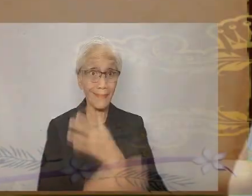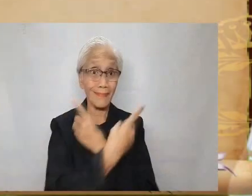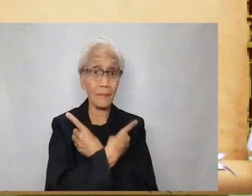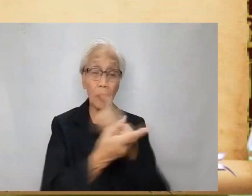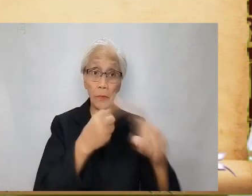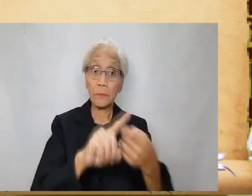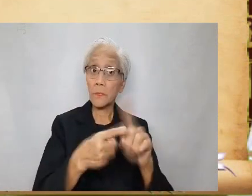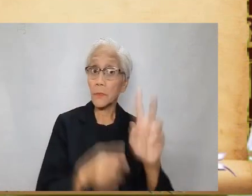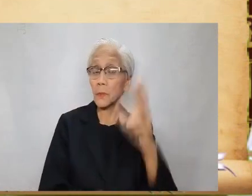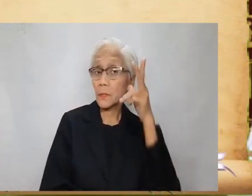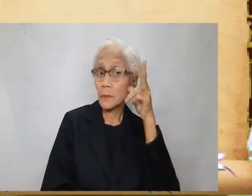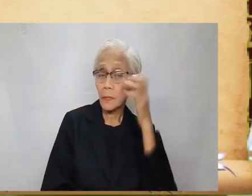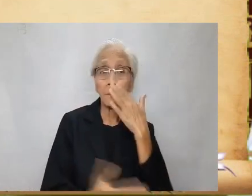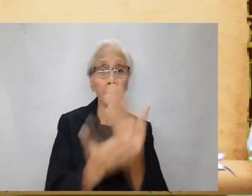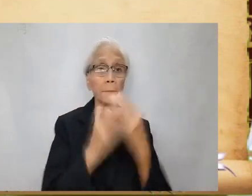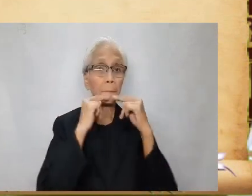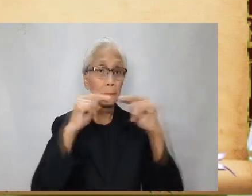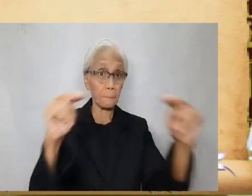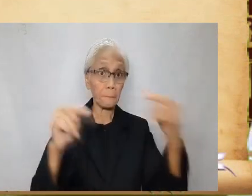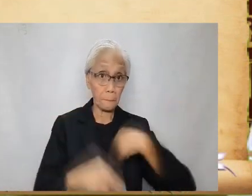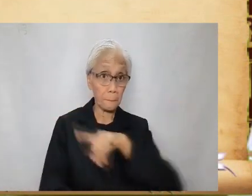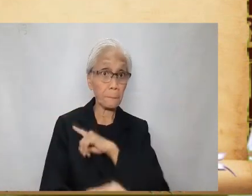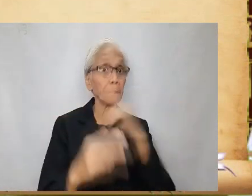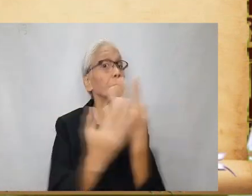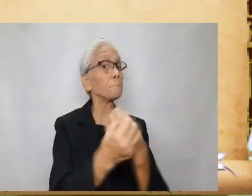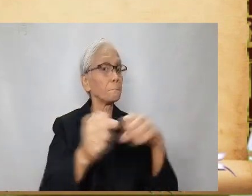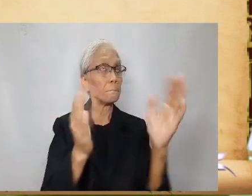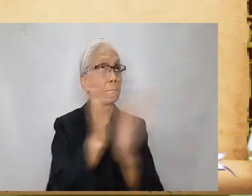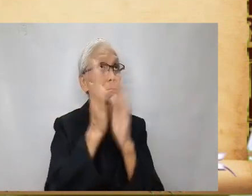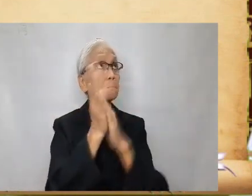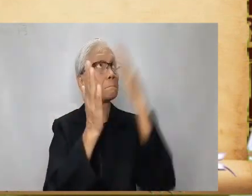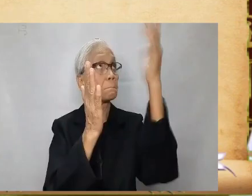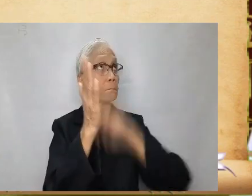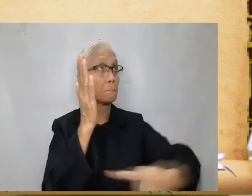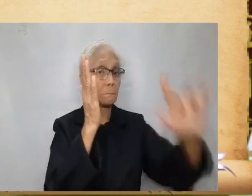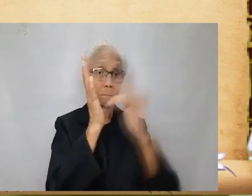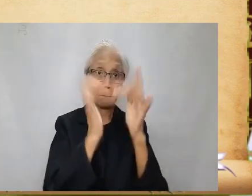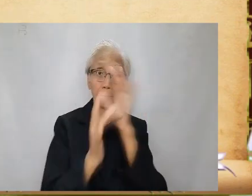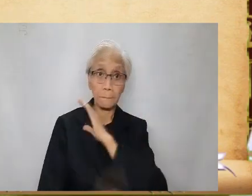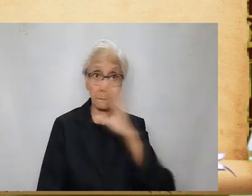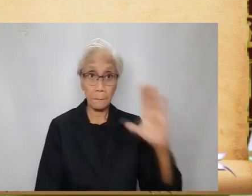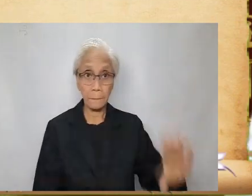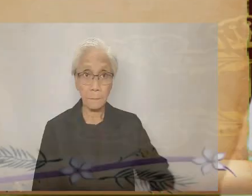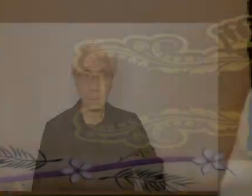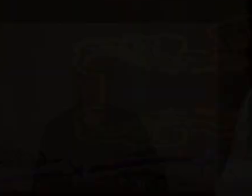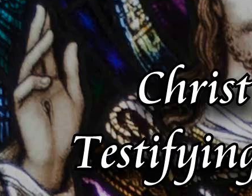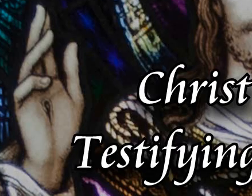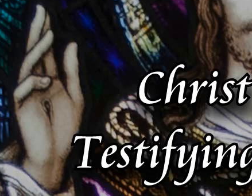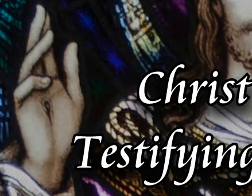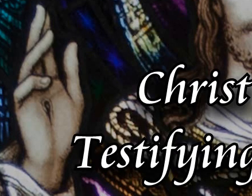My dear friends, what we heard is the good news of our salvation. Praise to you, Lord Jesus Christ.